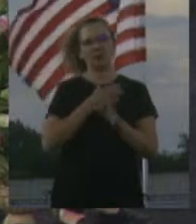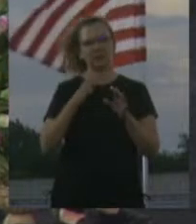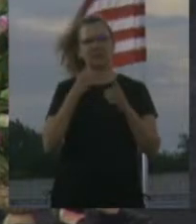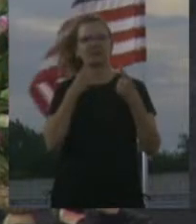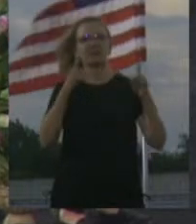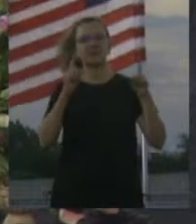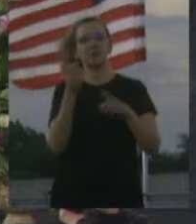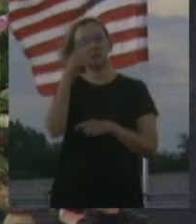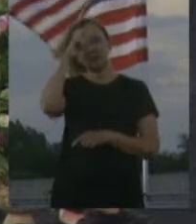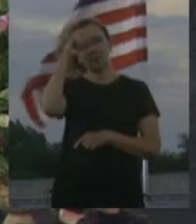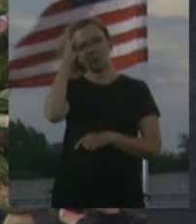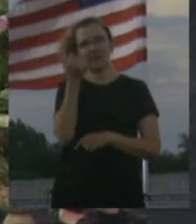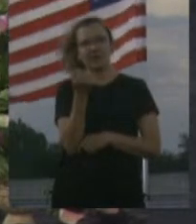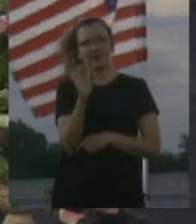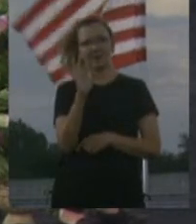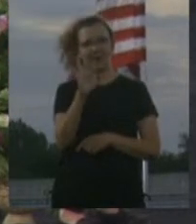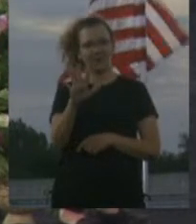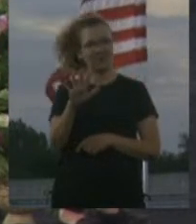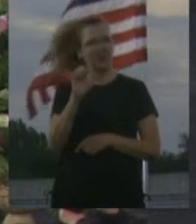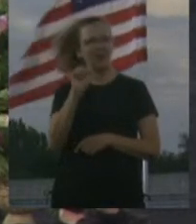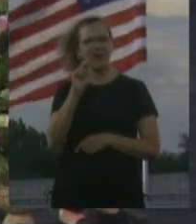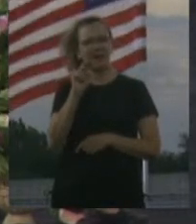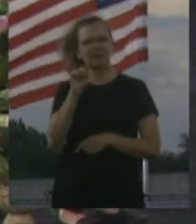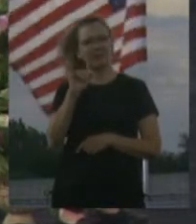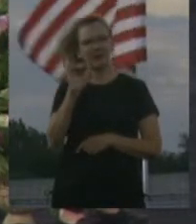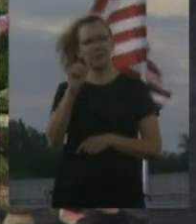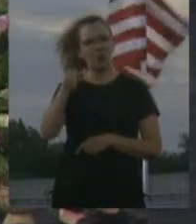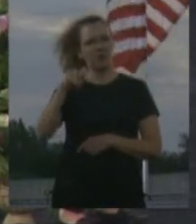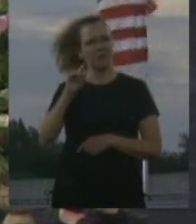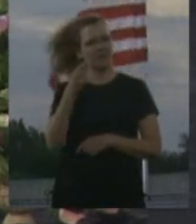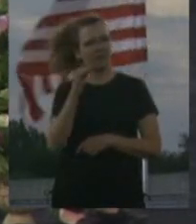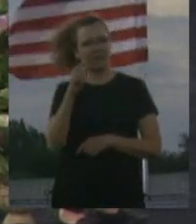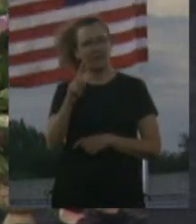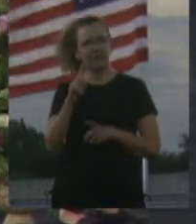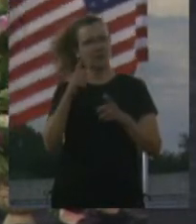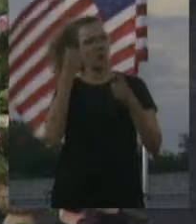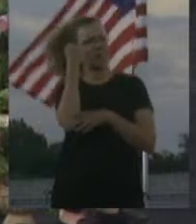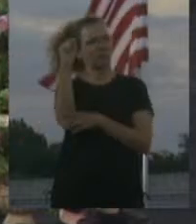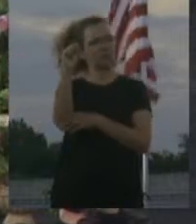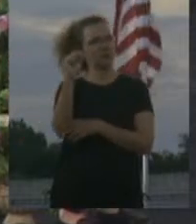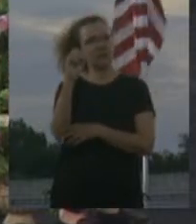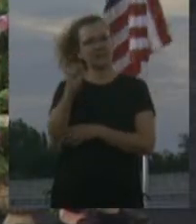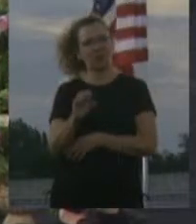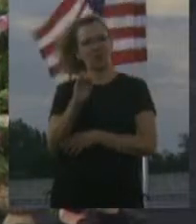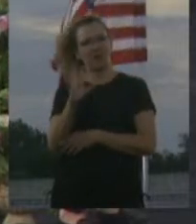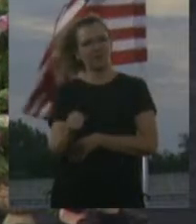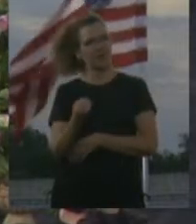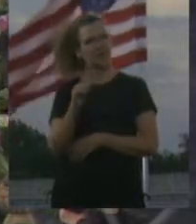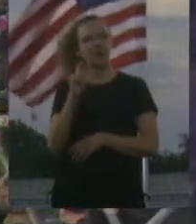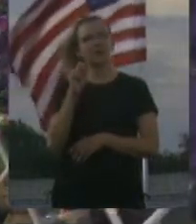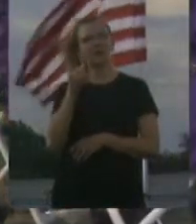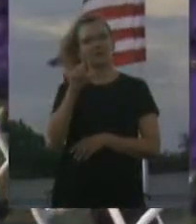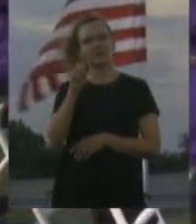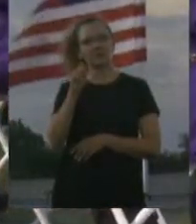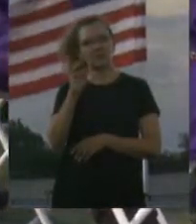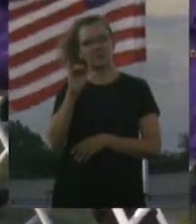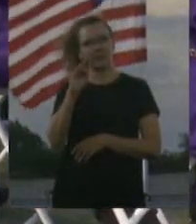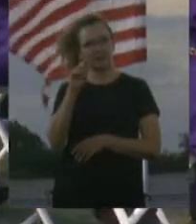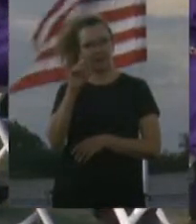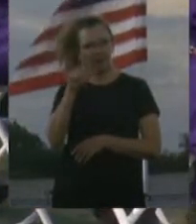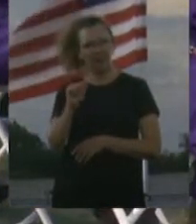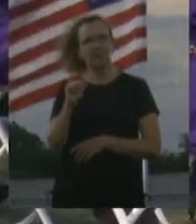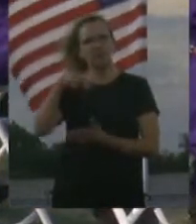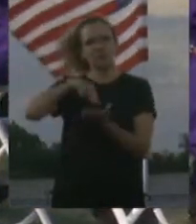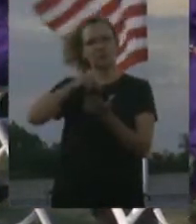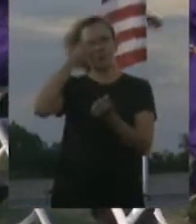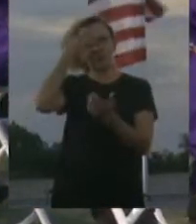of 1995, anti-apartheid revolutionary, political leader, and South African president Nelson Mandela stood before thousands